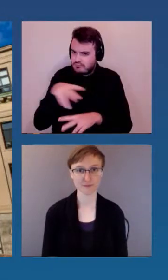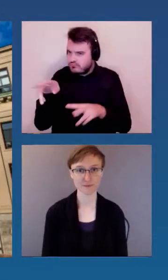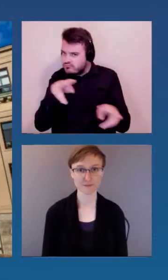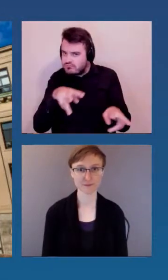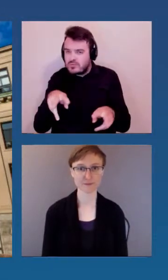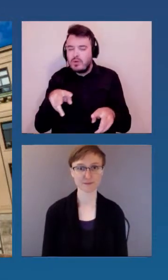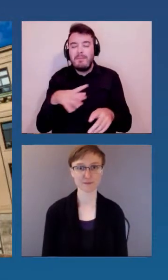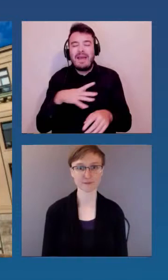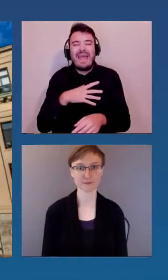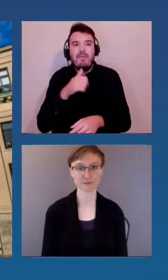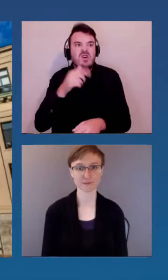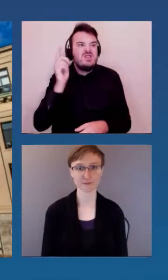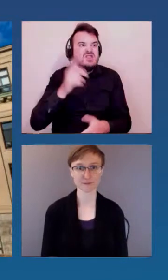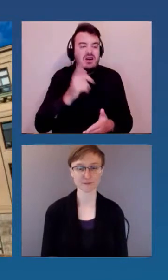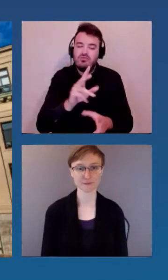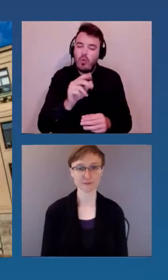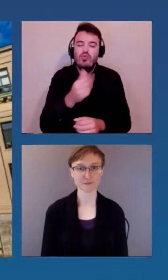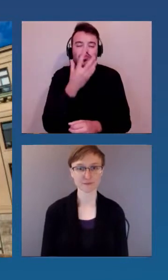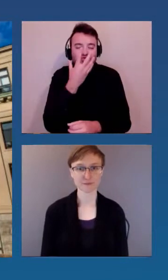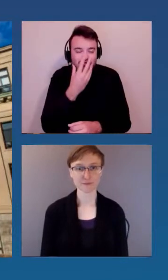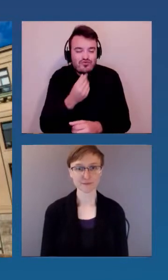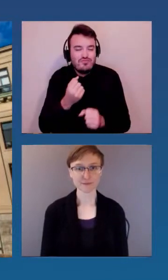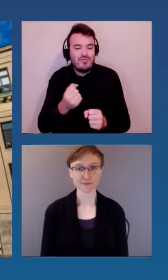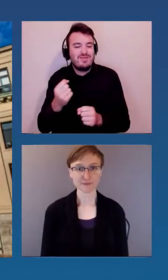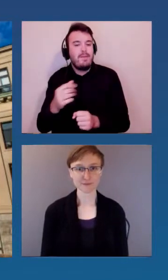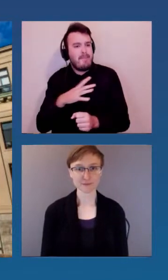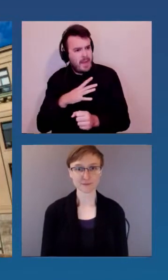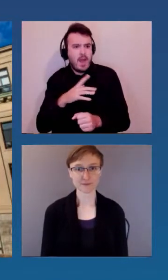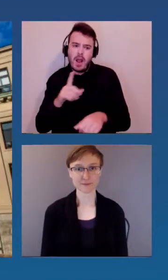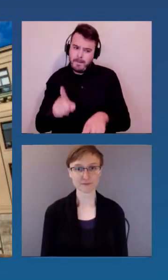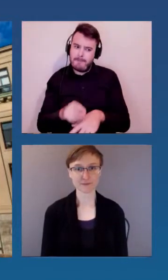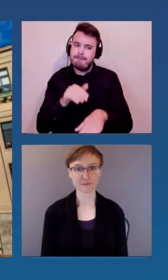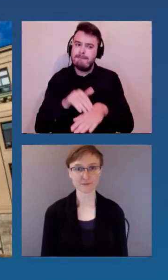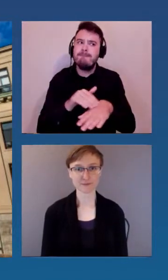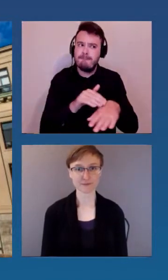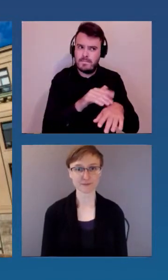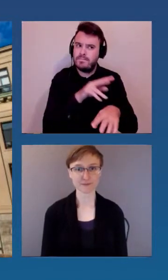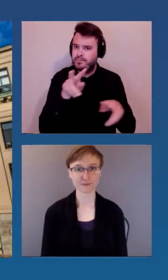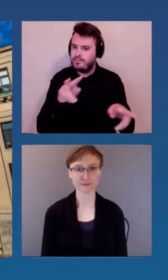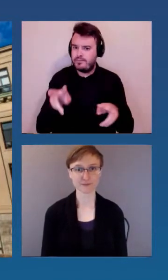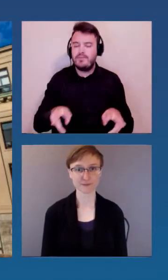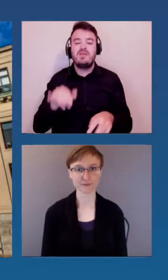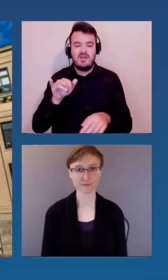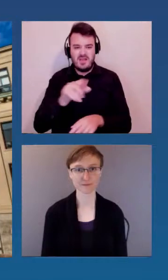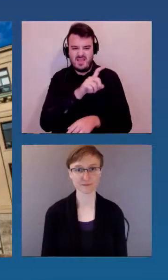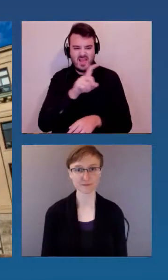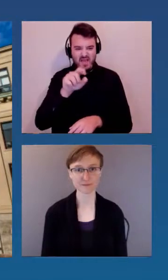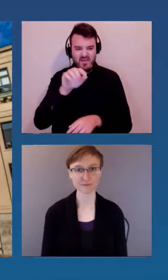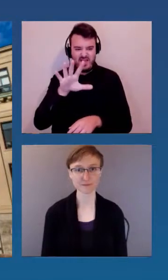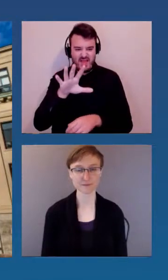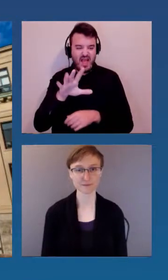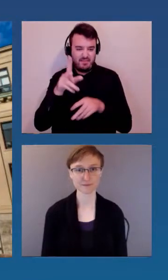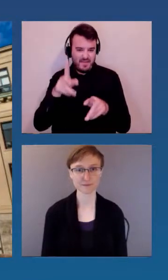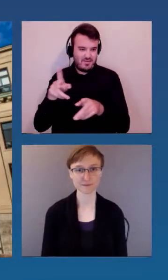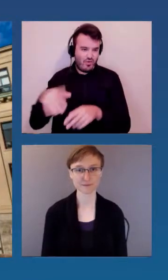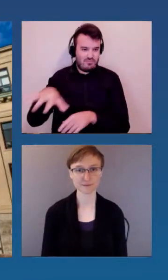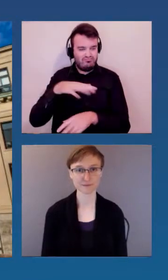This is very important, and I think it will be very reassuring for our students, for their parents, and for the members of the